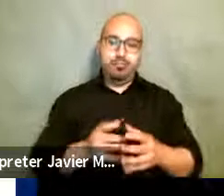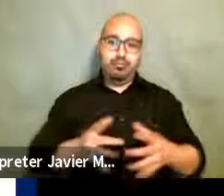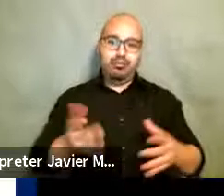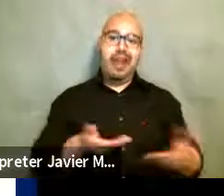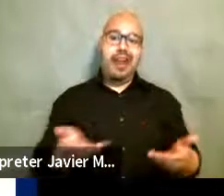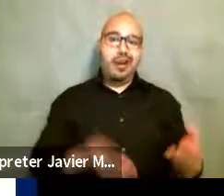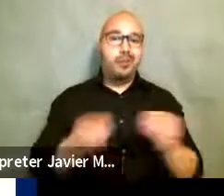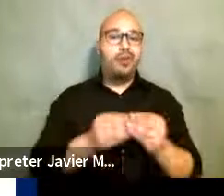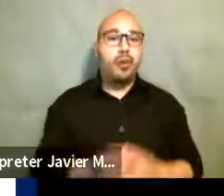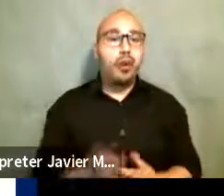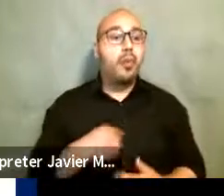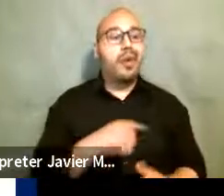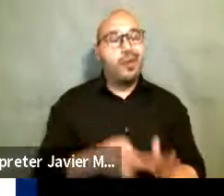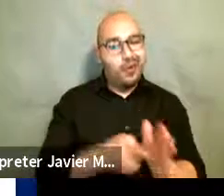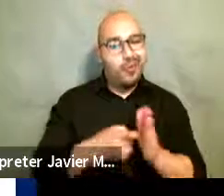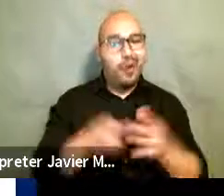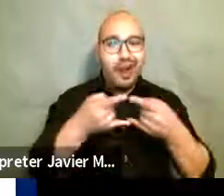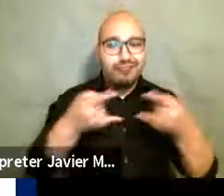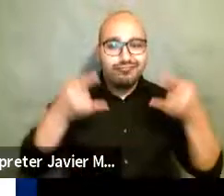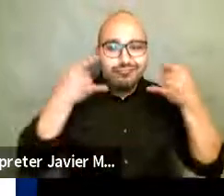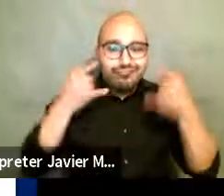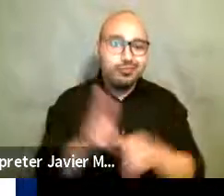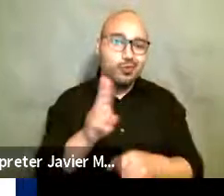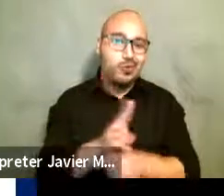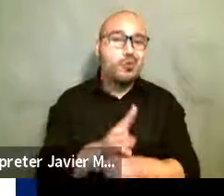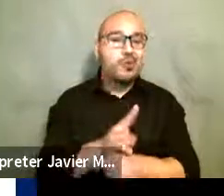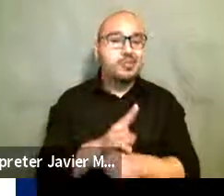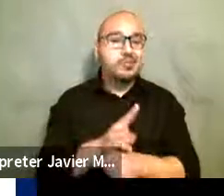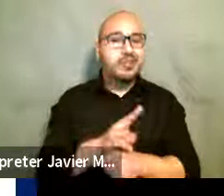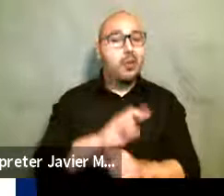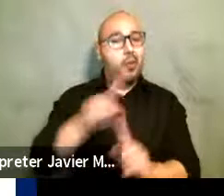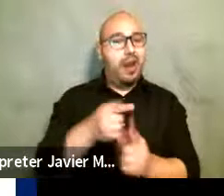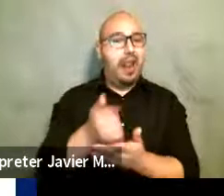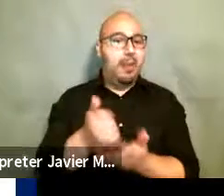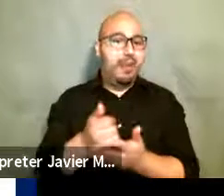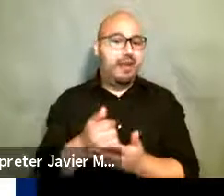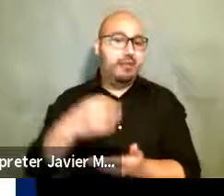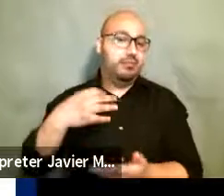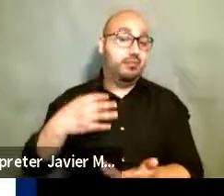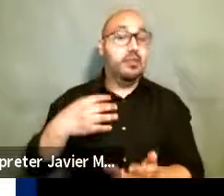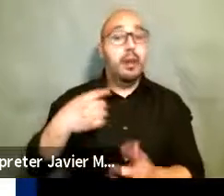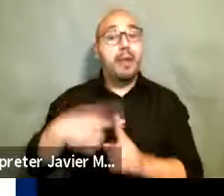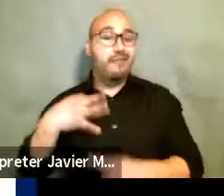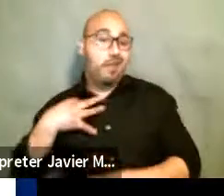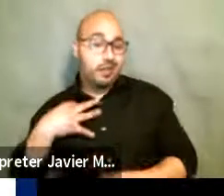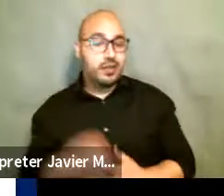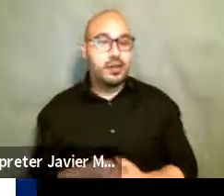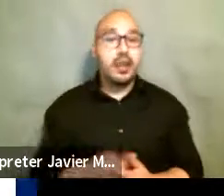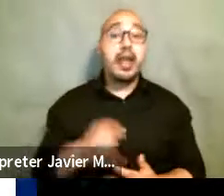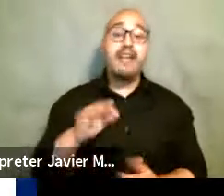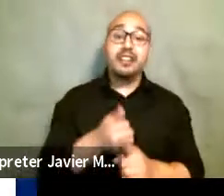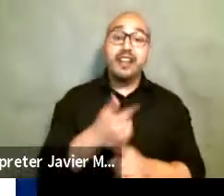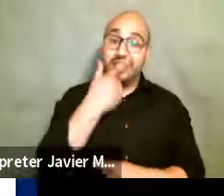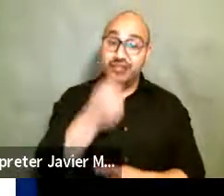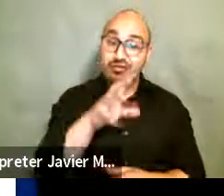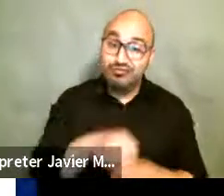We do require masks and healthy volunteers. If you are interested in volunteering, I encourage you to reach out